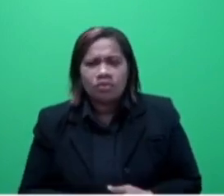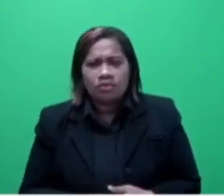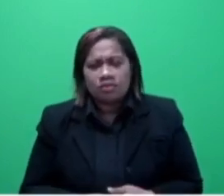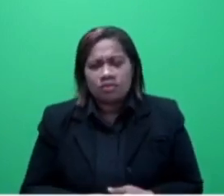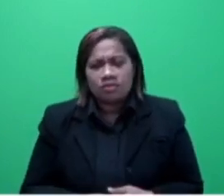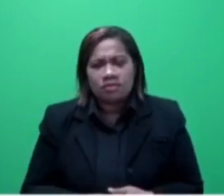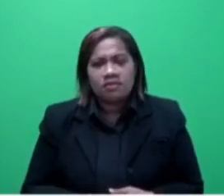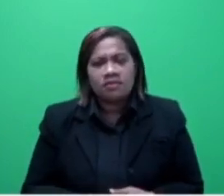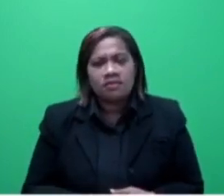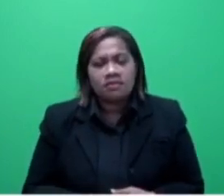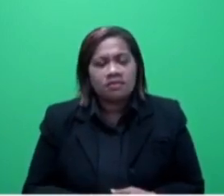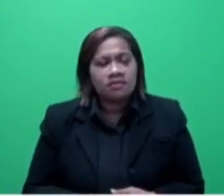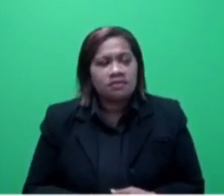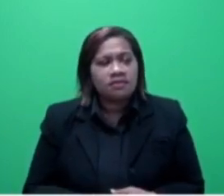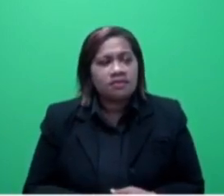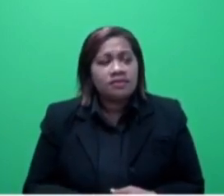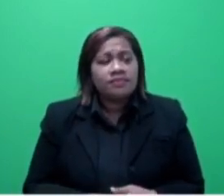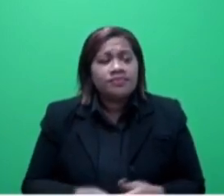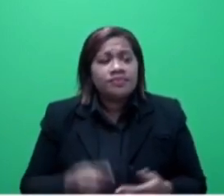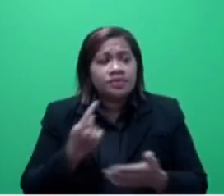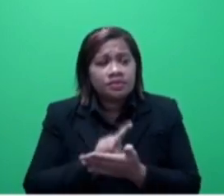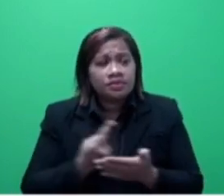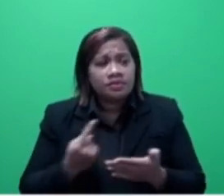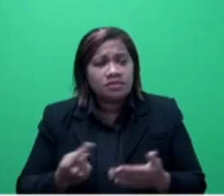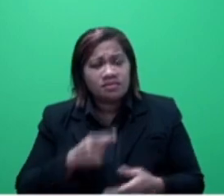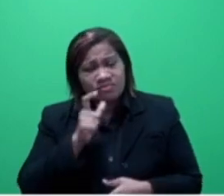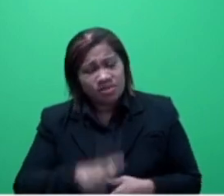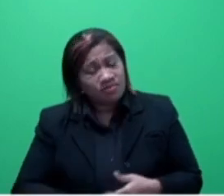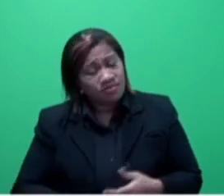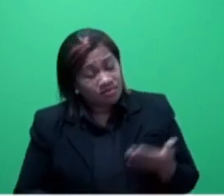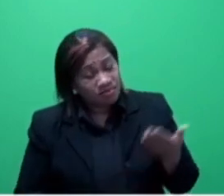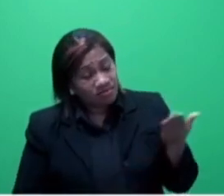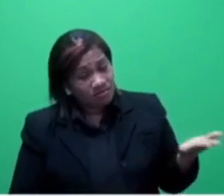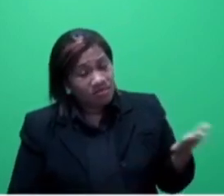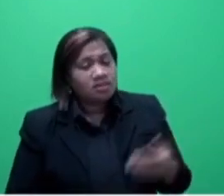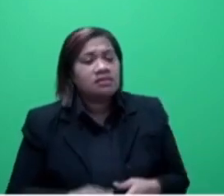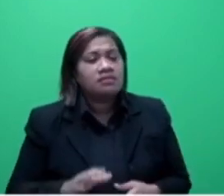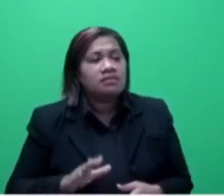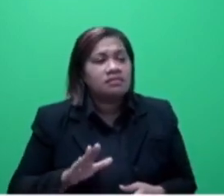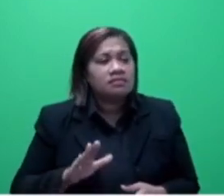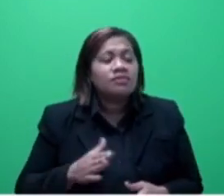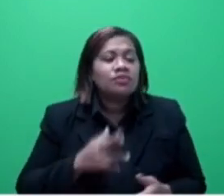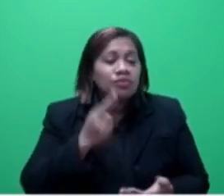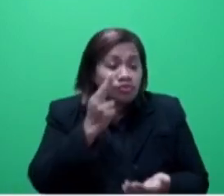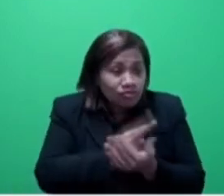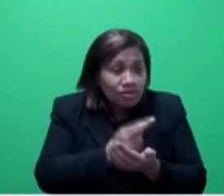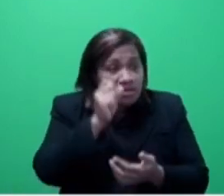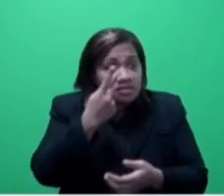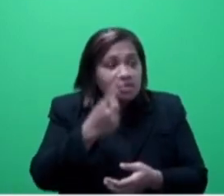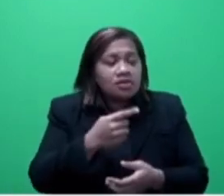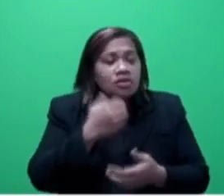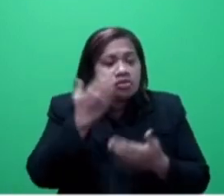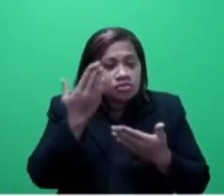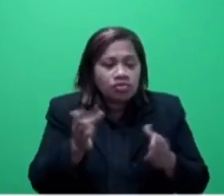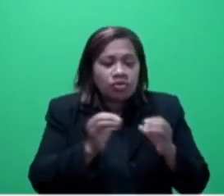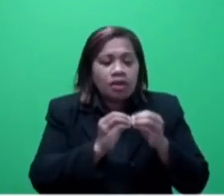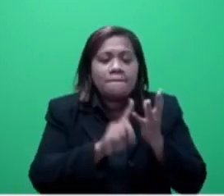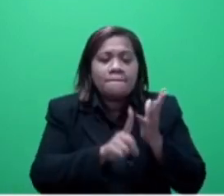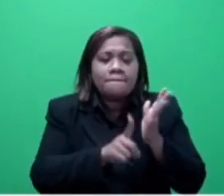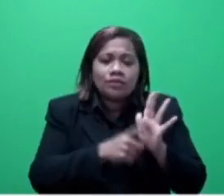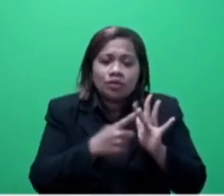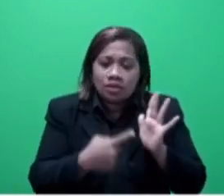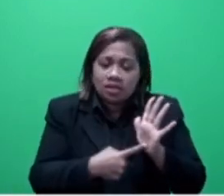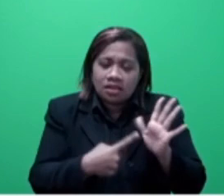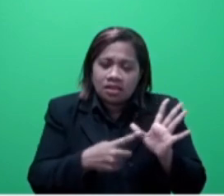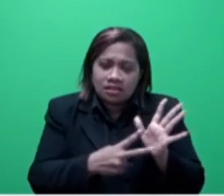sir, the only person on the other side who maybe actually really understands it was Honourable Itabu this morning. He seems to understand